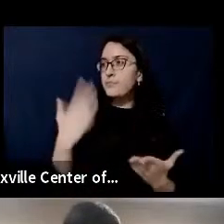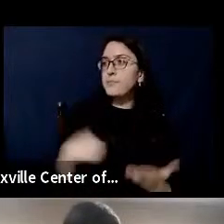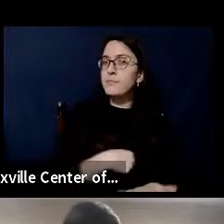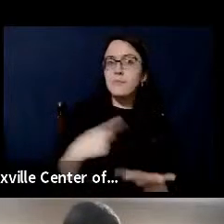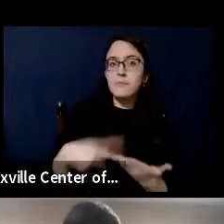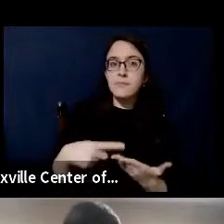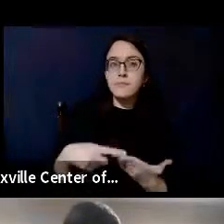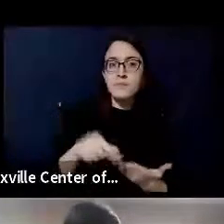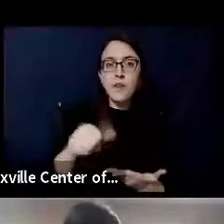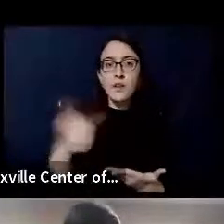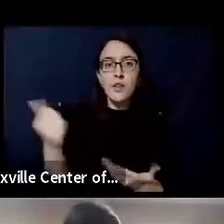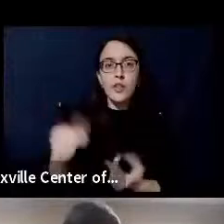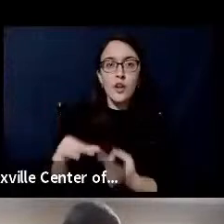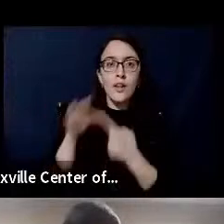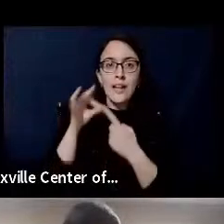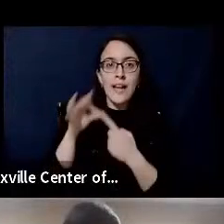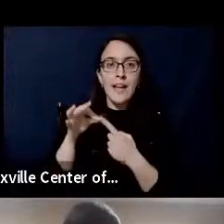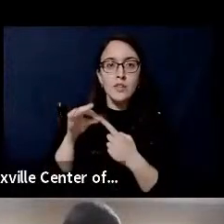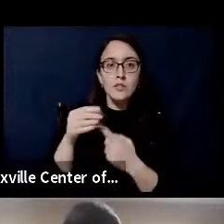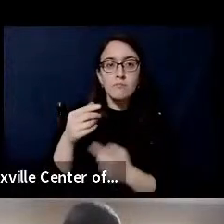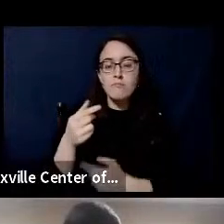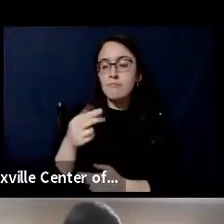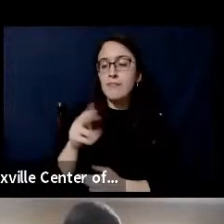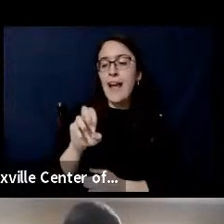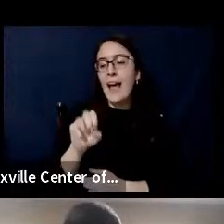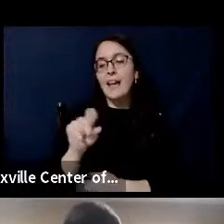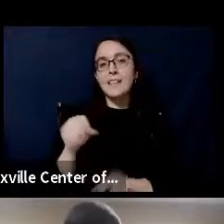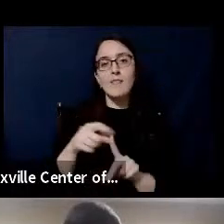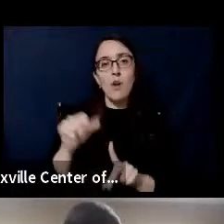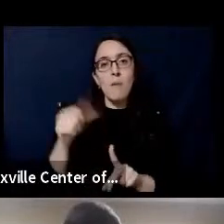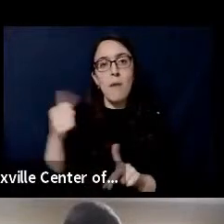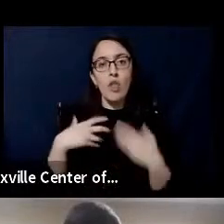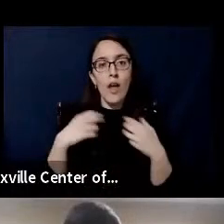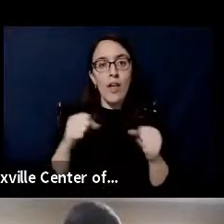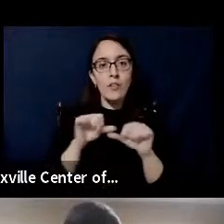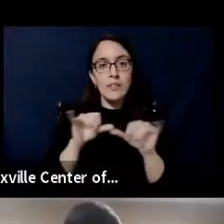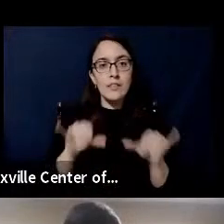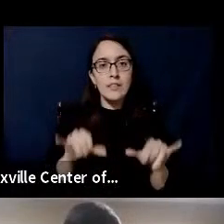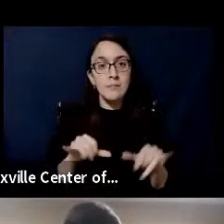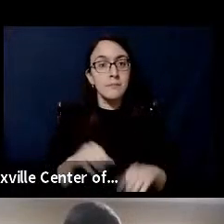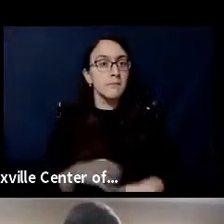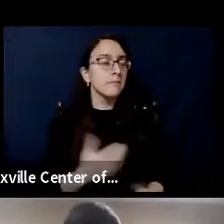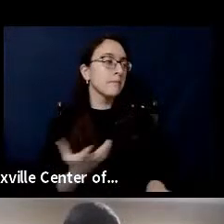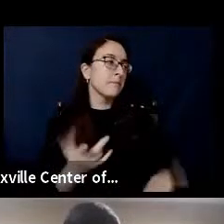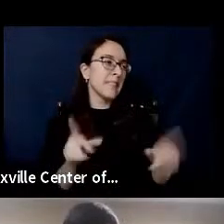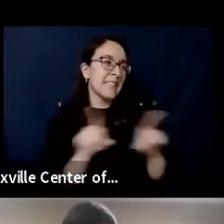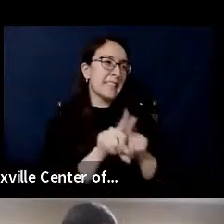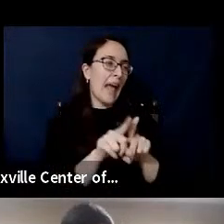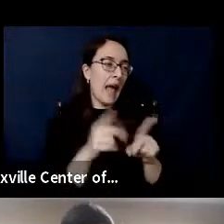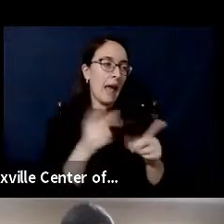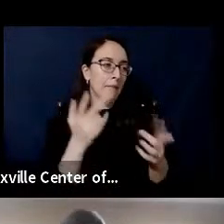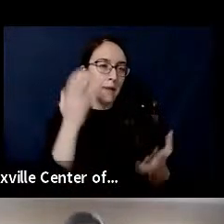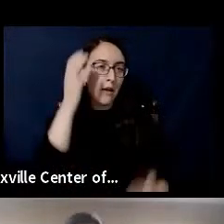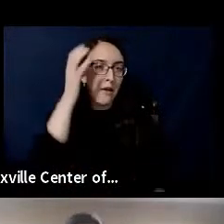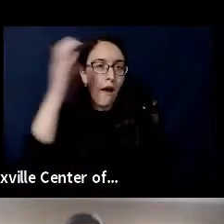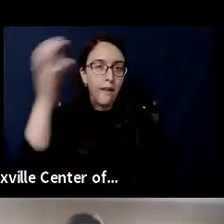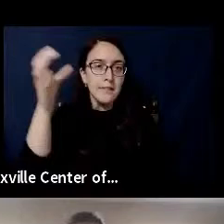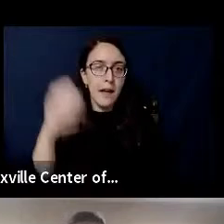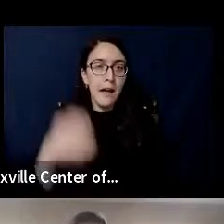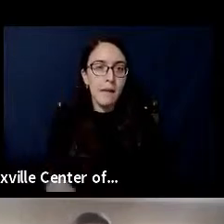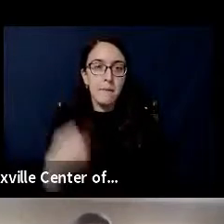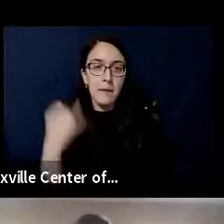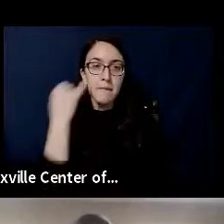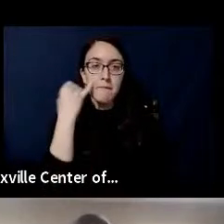additional guests from the other health systems, I believe is what we're referring to. All right, well, the same same logic. If it